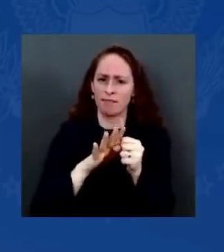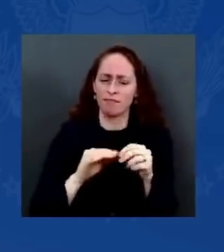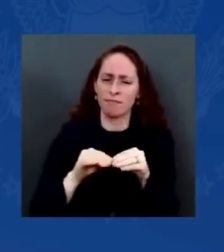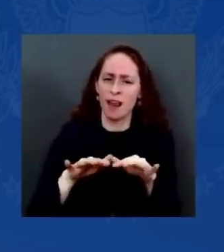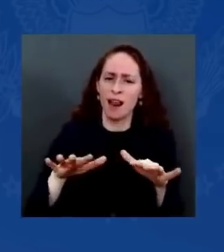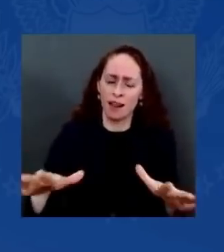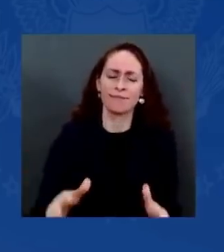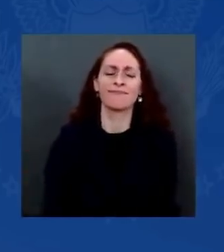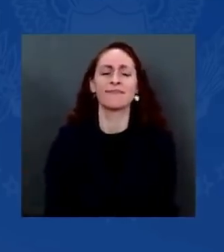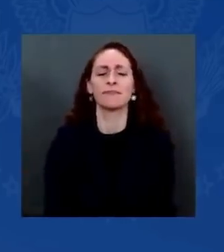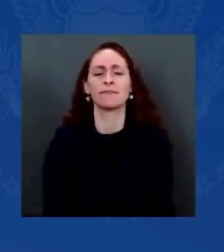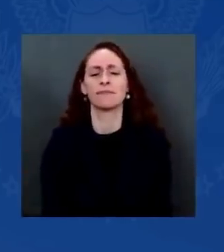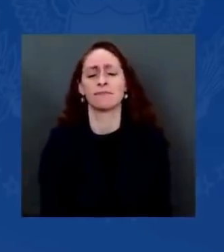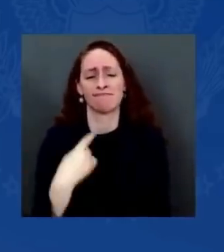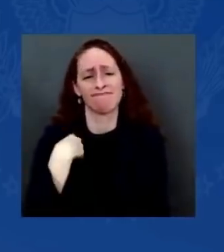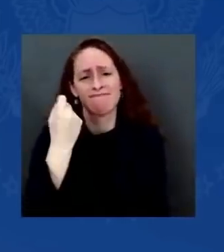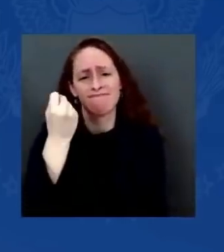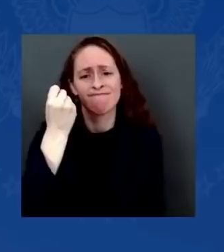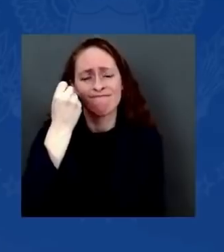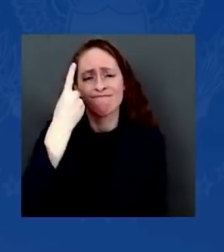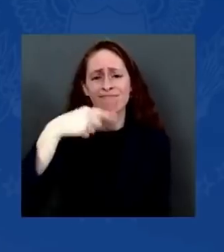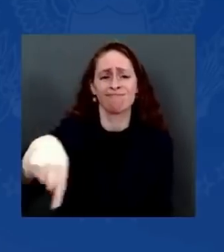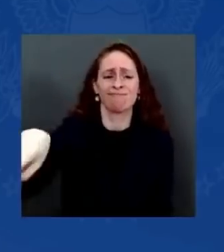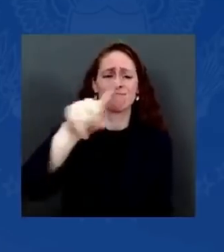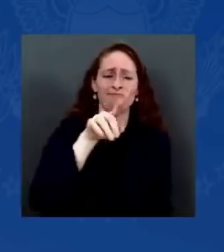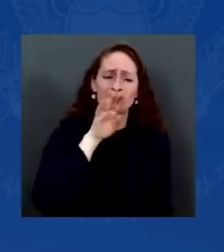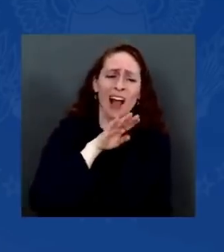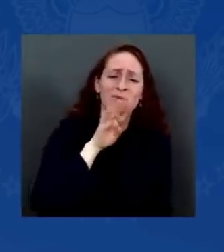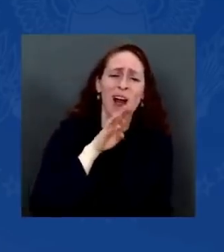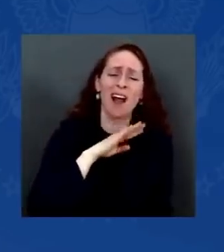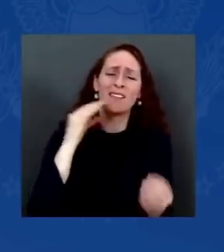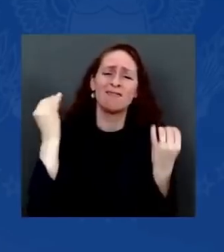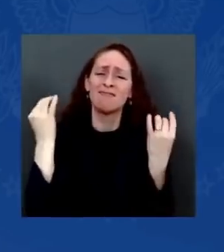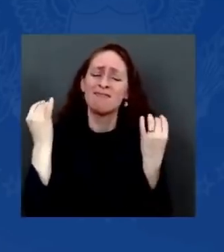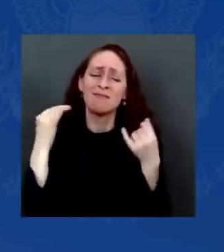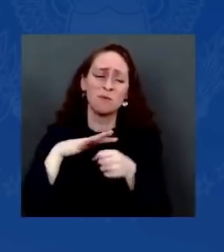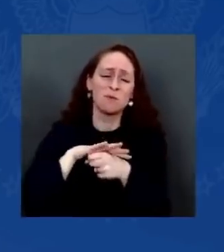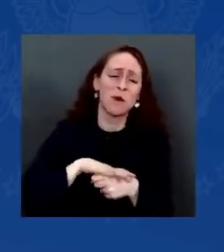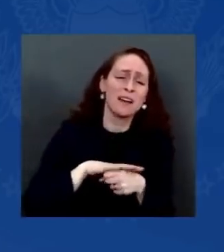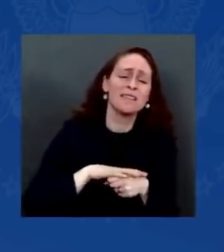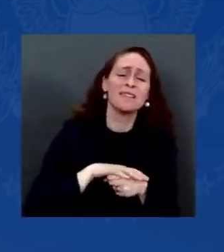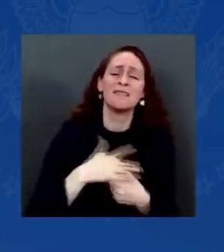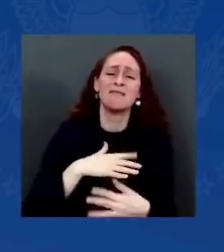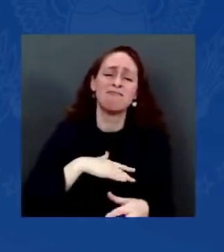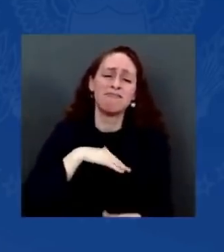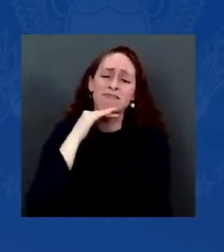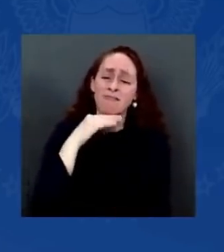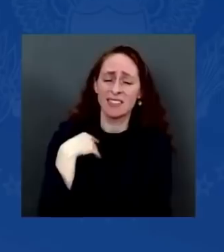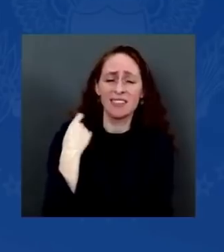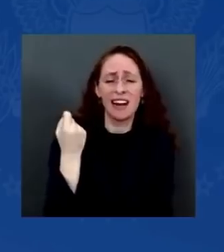you're feeling. For many of you, this will be the first or even the second Christmas where you look across the table, be an empty kitchen chair